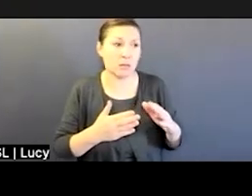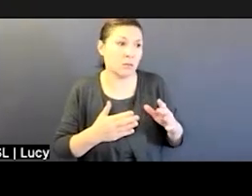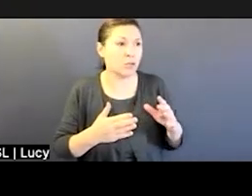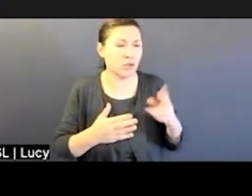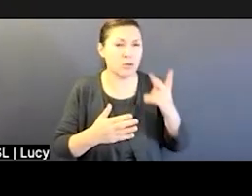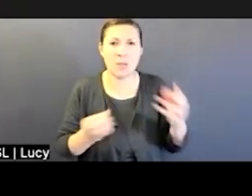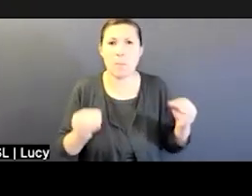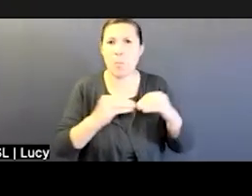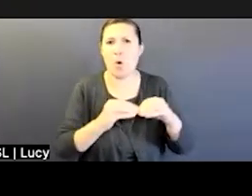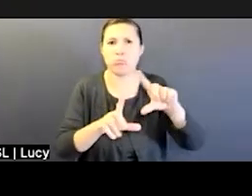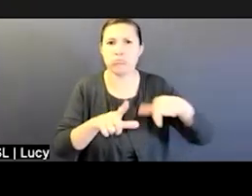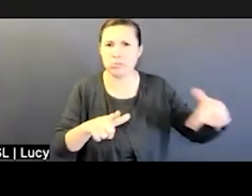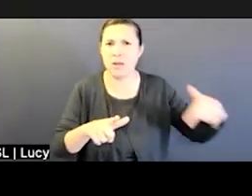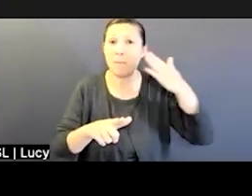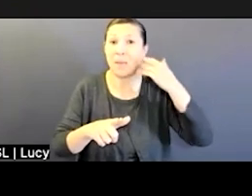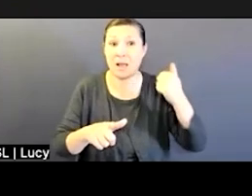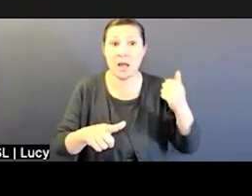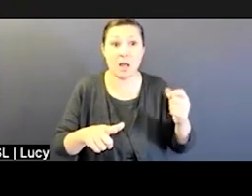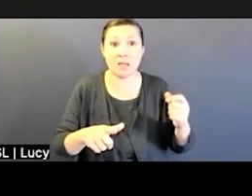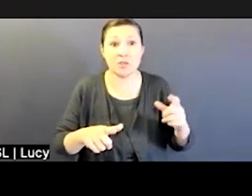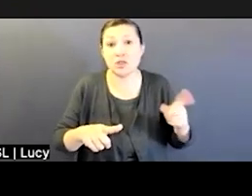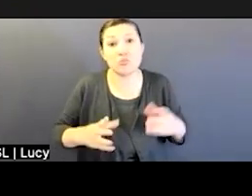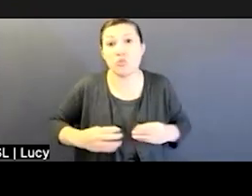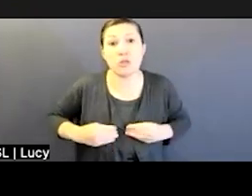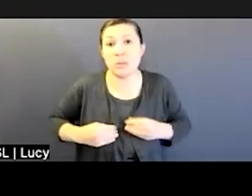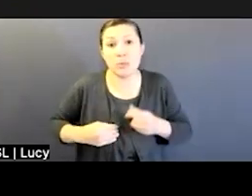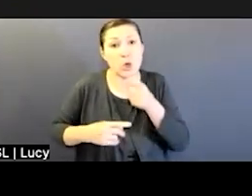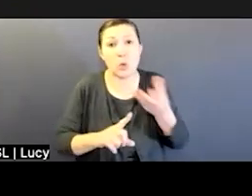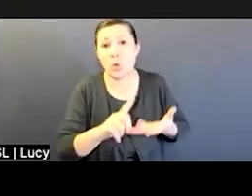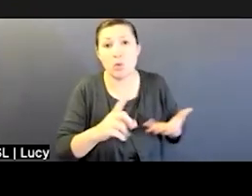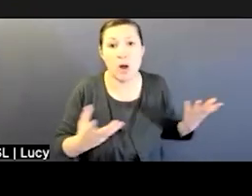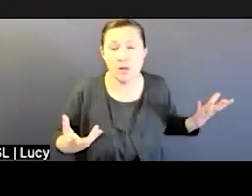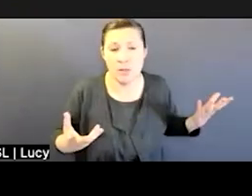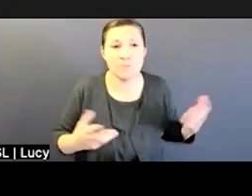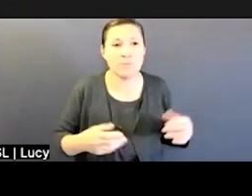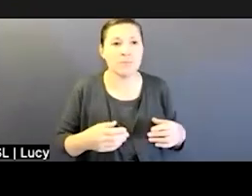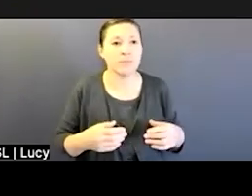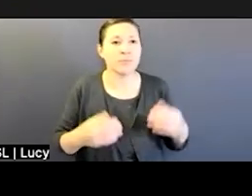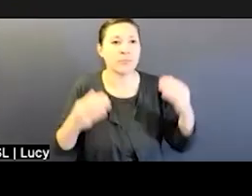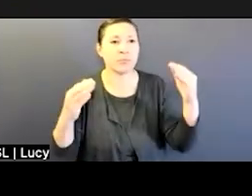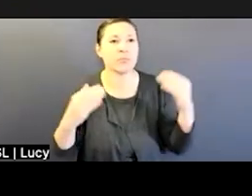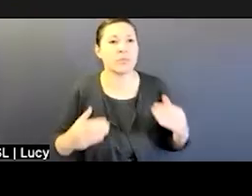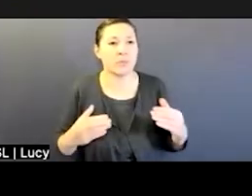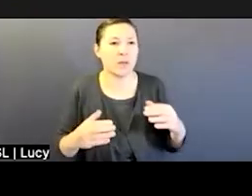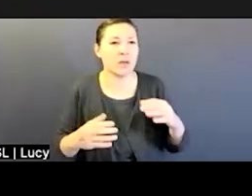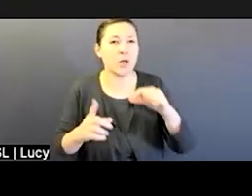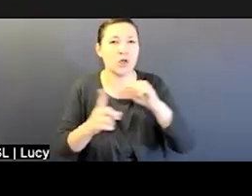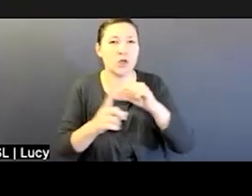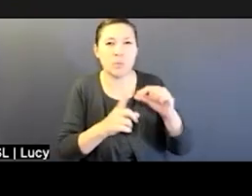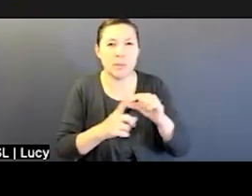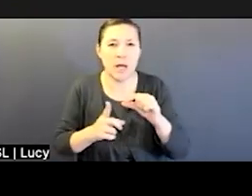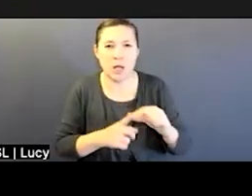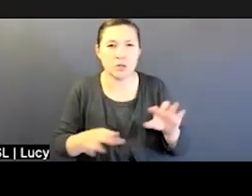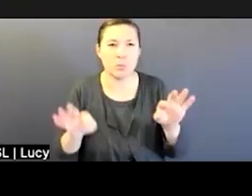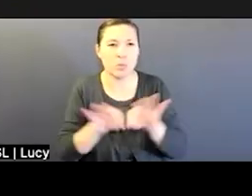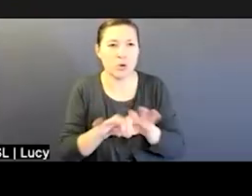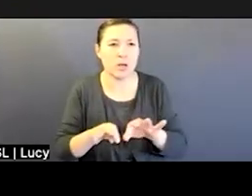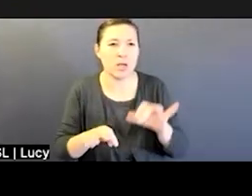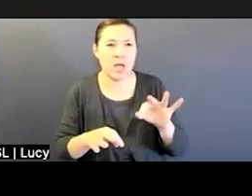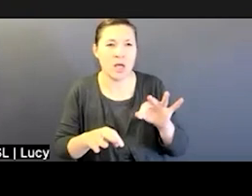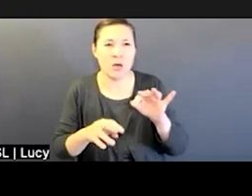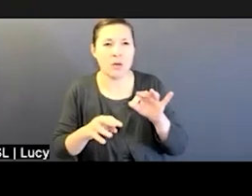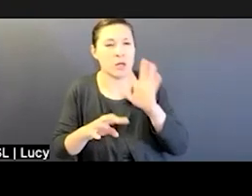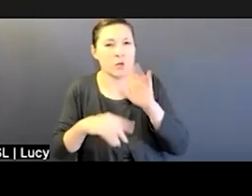Let's look at a little bit of terminology. We've talked about this a little already. If you're looking at neurodiversity-affirming